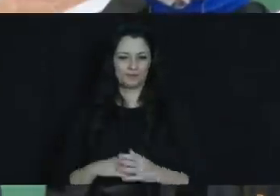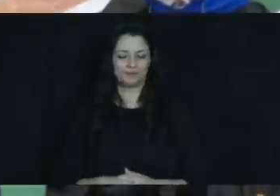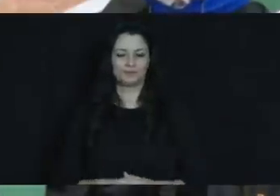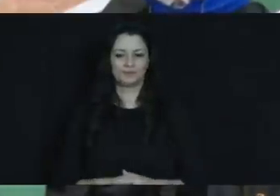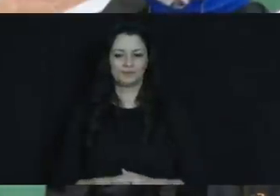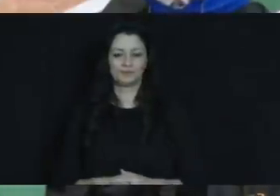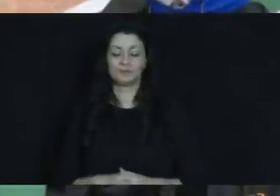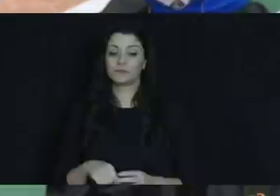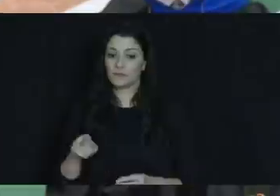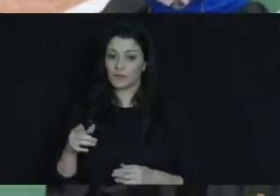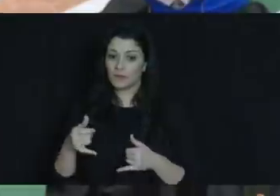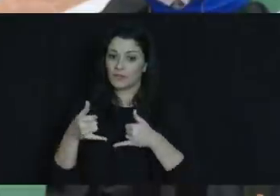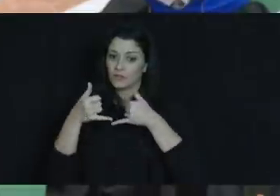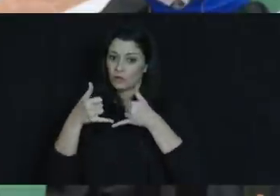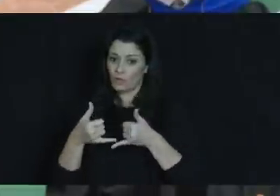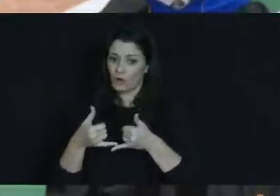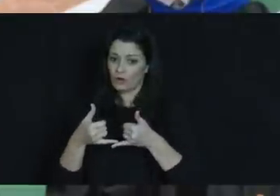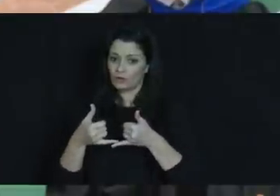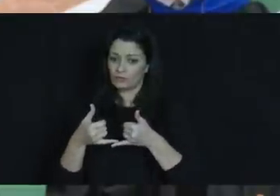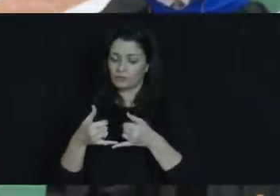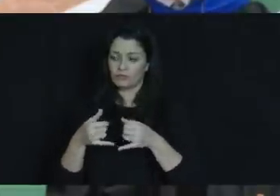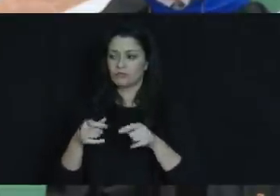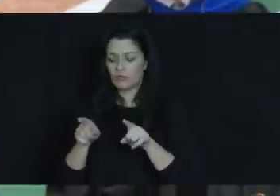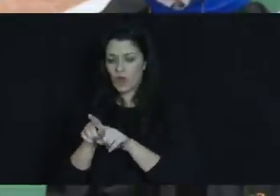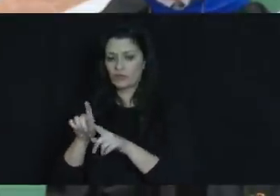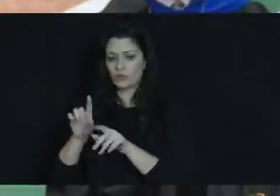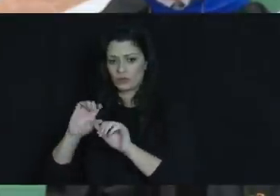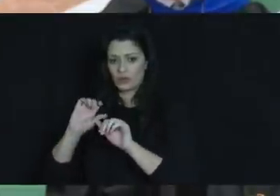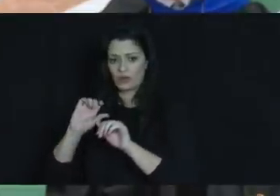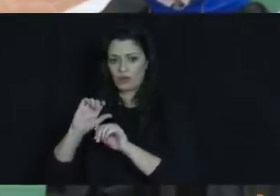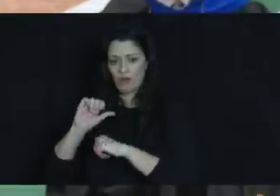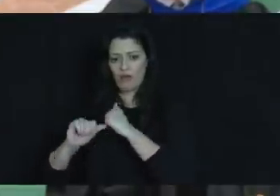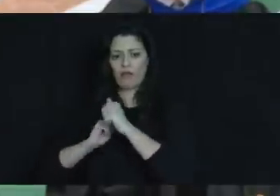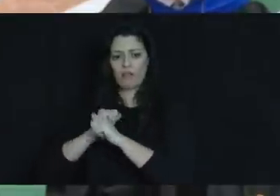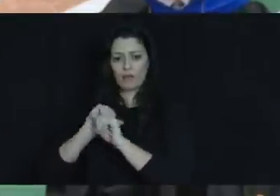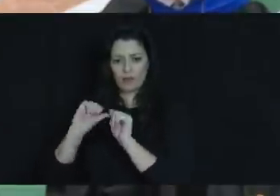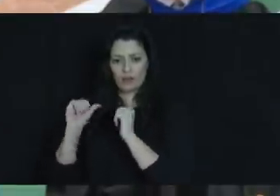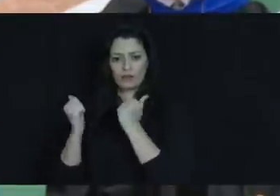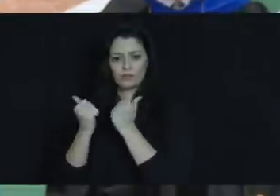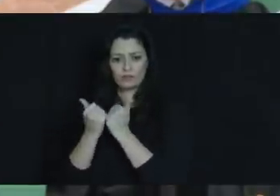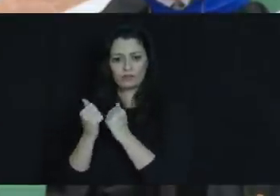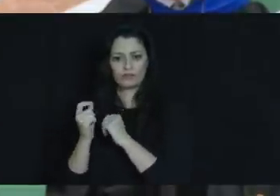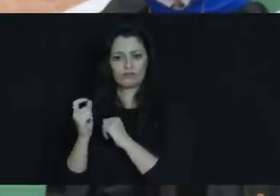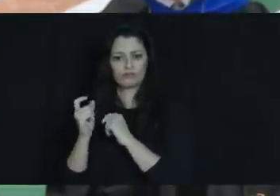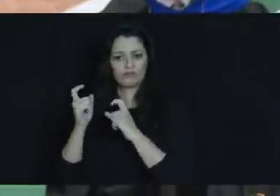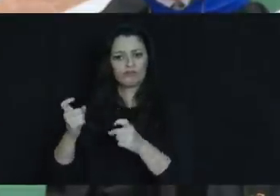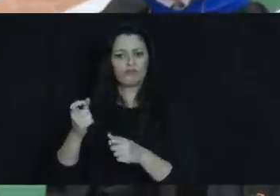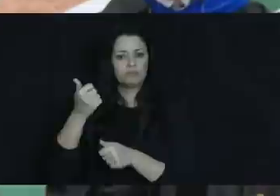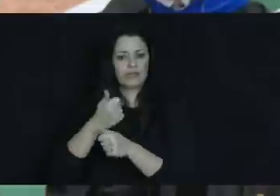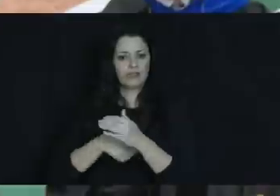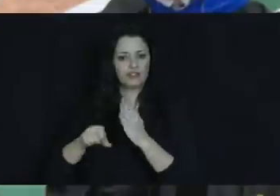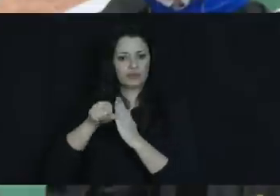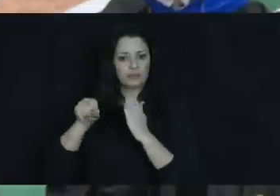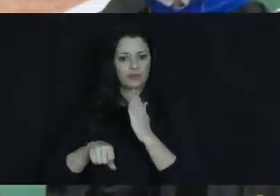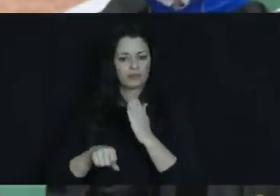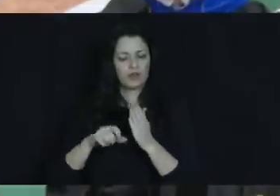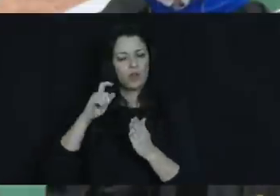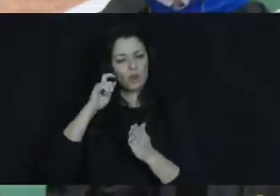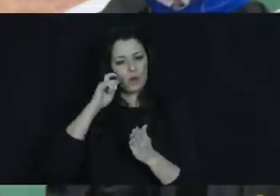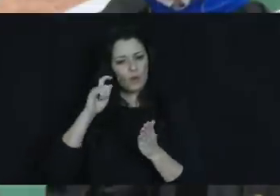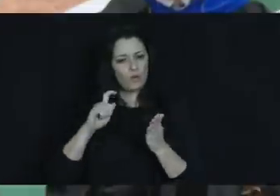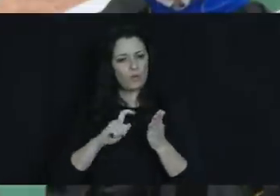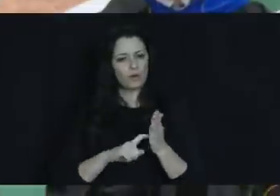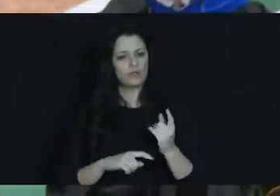award, also presented each semester by the Alumni Association, recognizes a graduating senior who